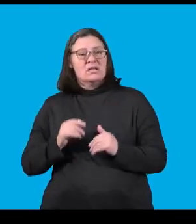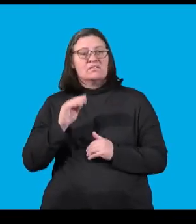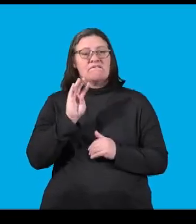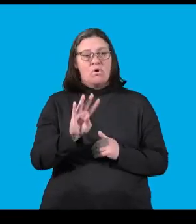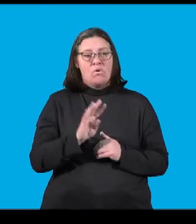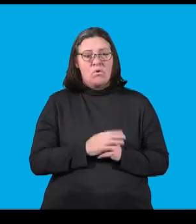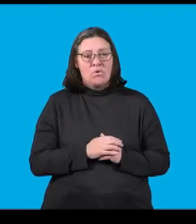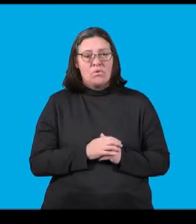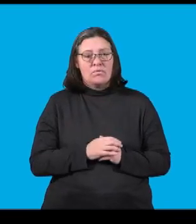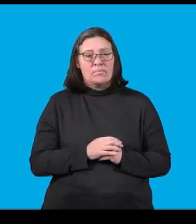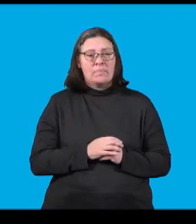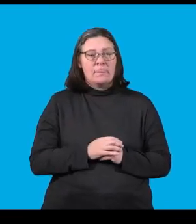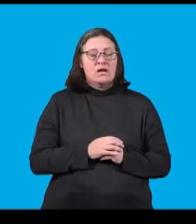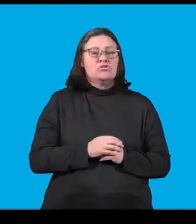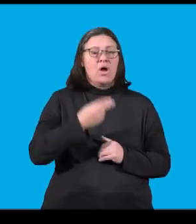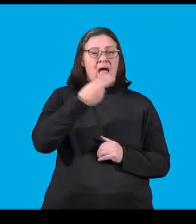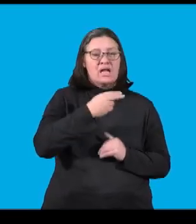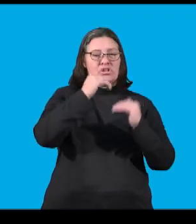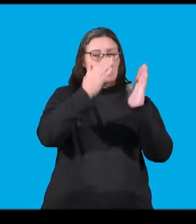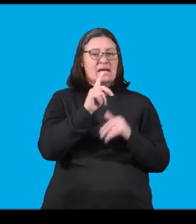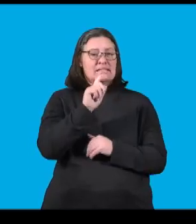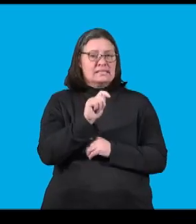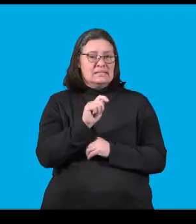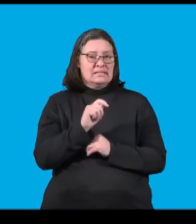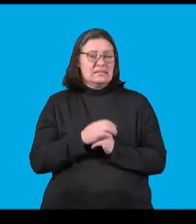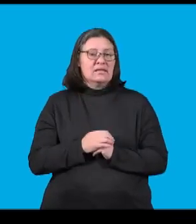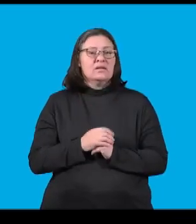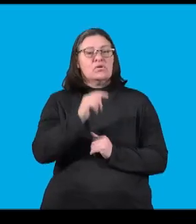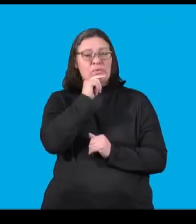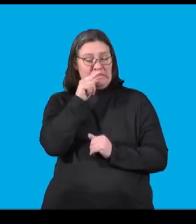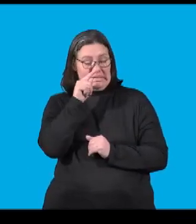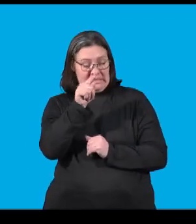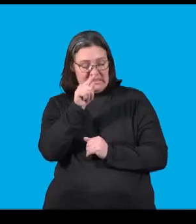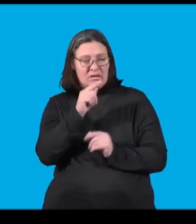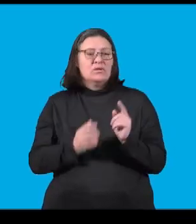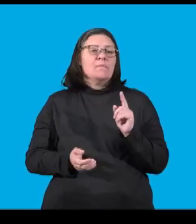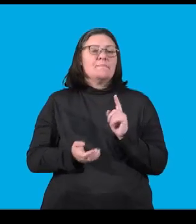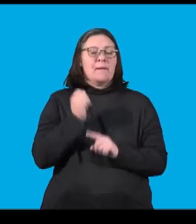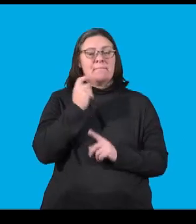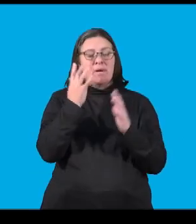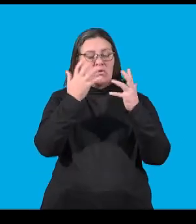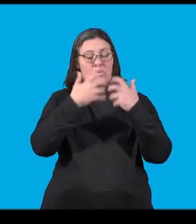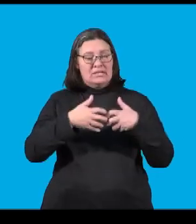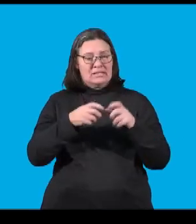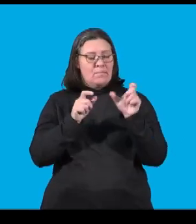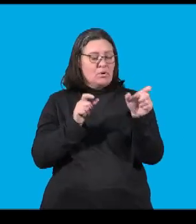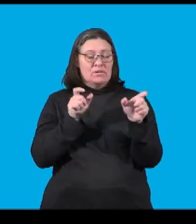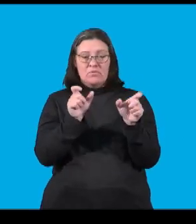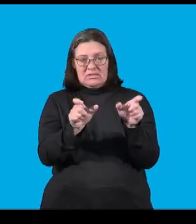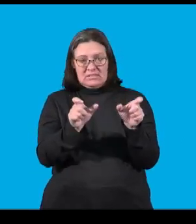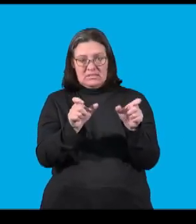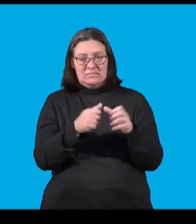4 when the tangent makes contact with the curve. We're going to use that fact to help us find the